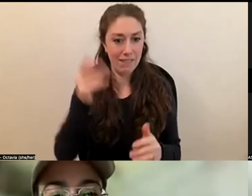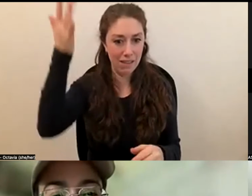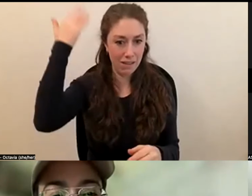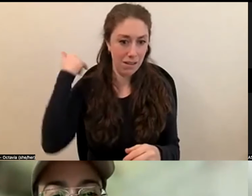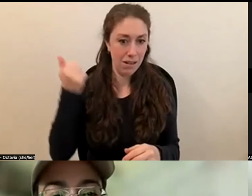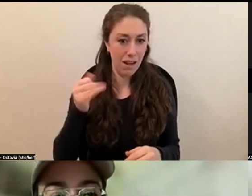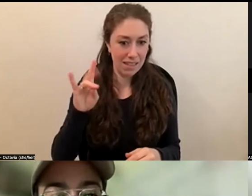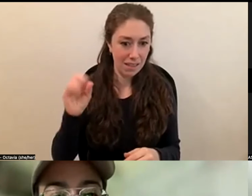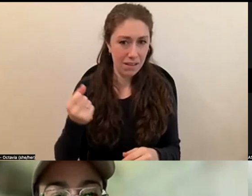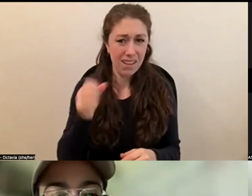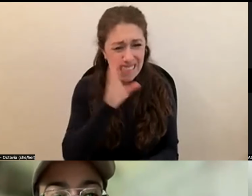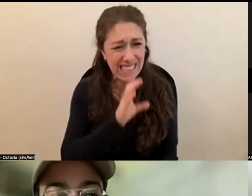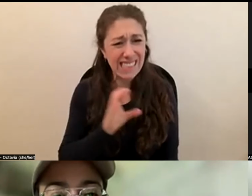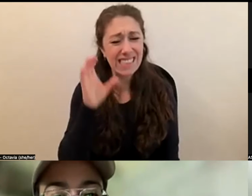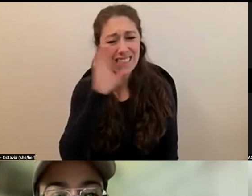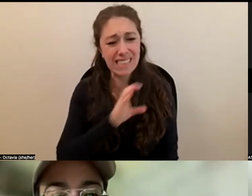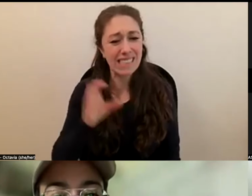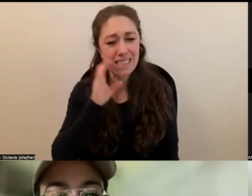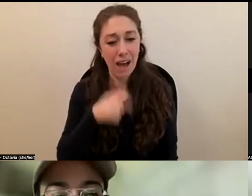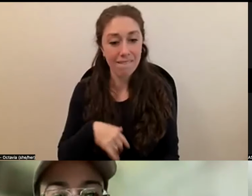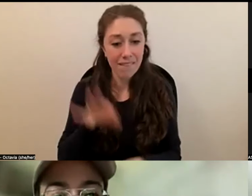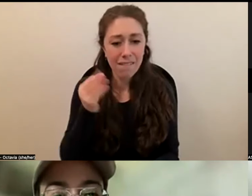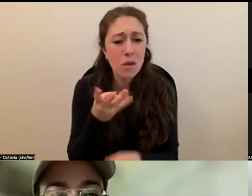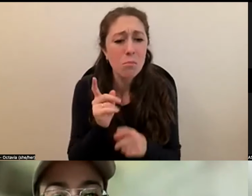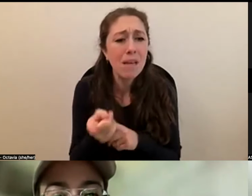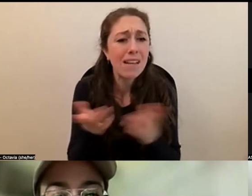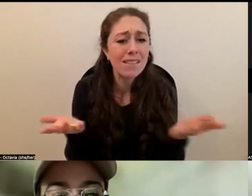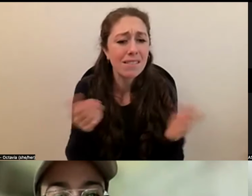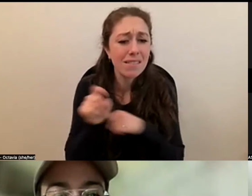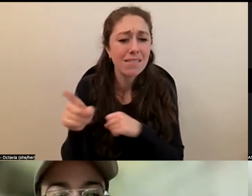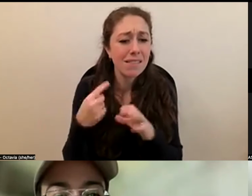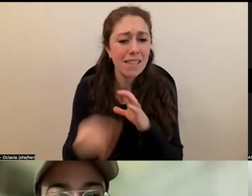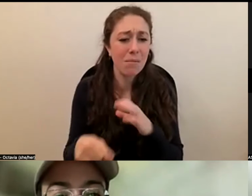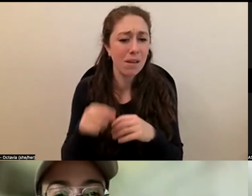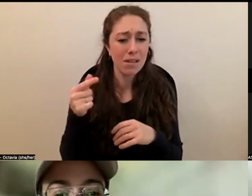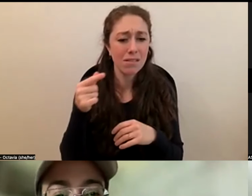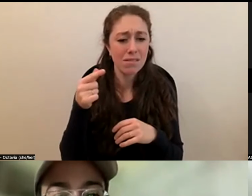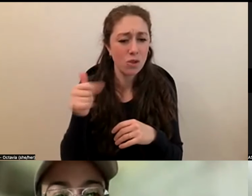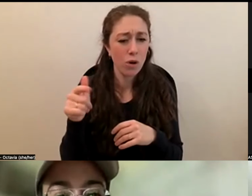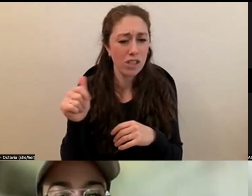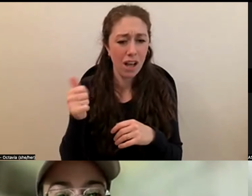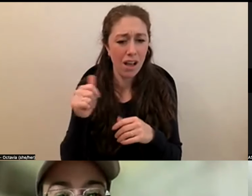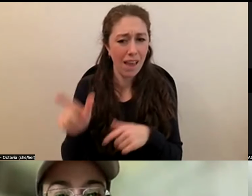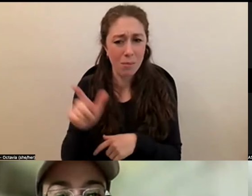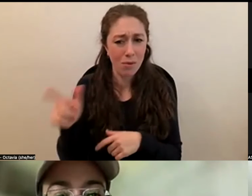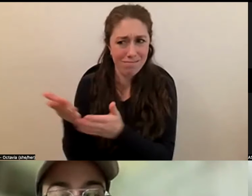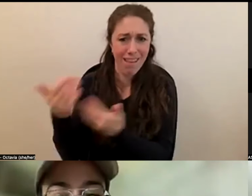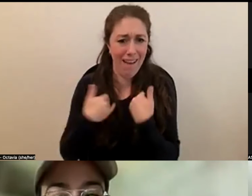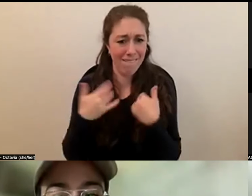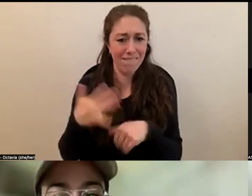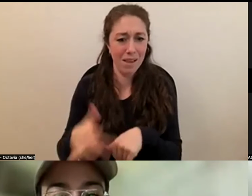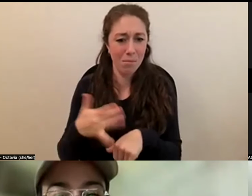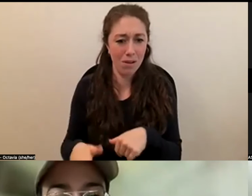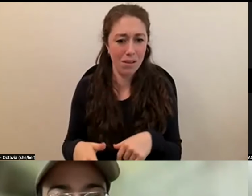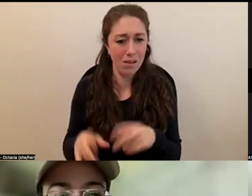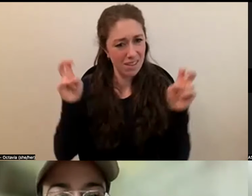looking for it for decades. I found it in a few minutes by emailing the University of Georgia Library. You know, it was there. It was